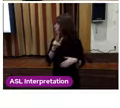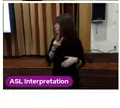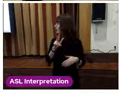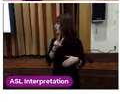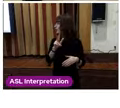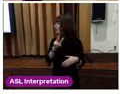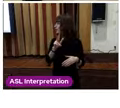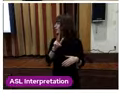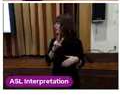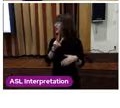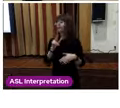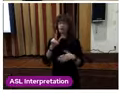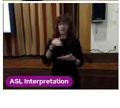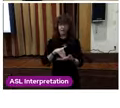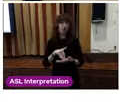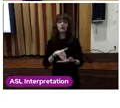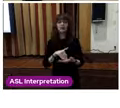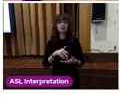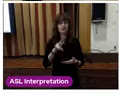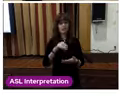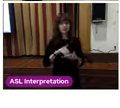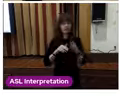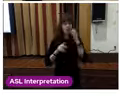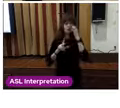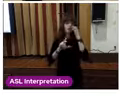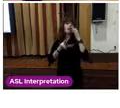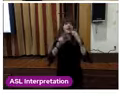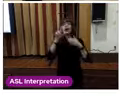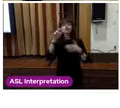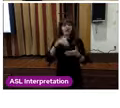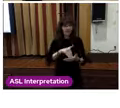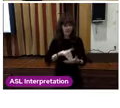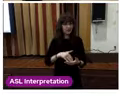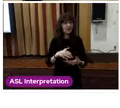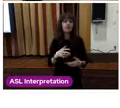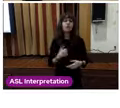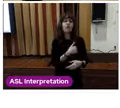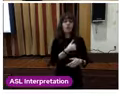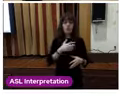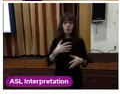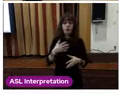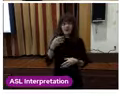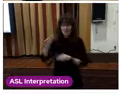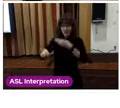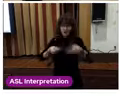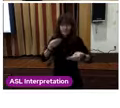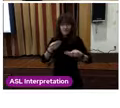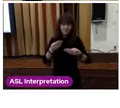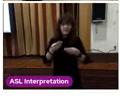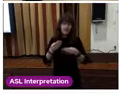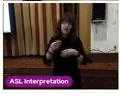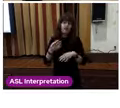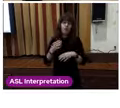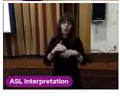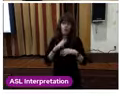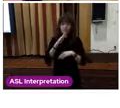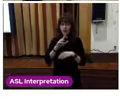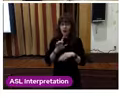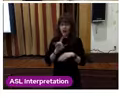we've gotten $1.8 million back in Social Security and IRS back pay for people here at